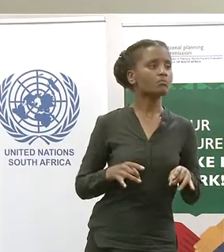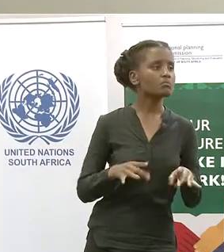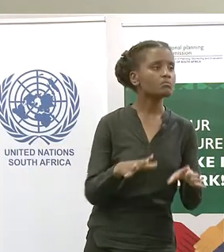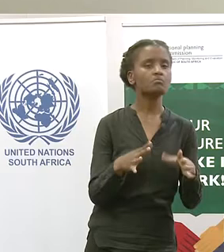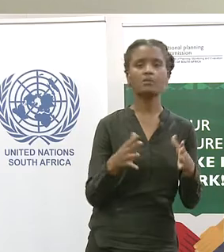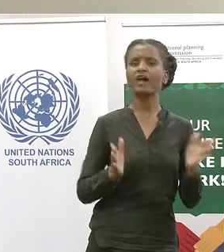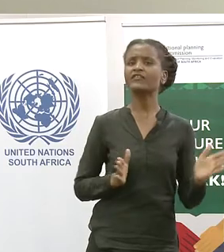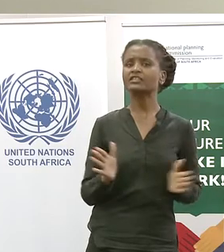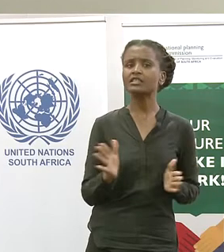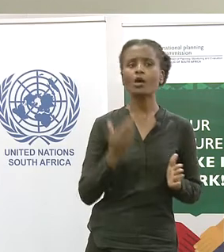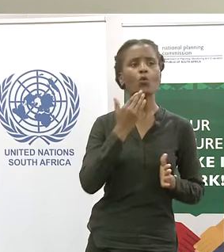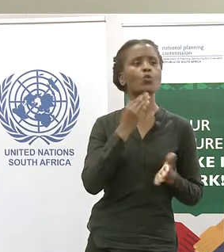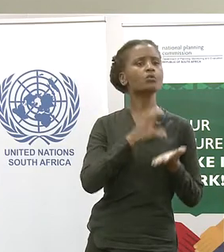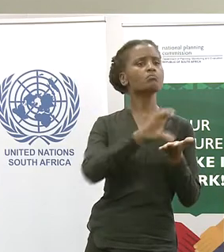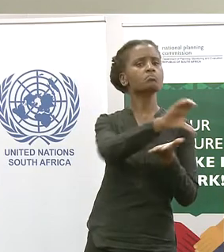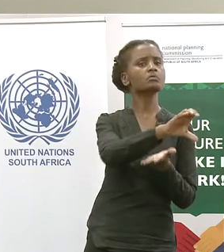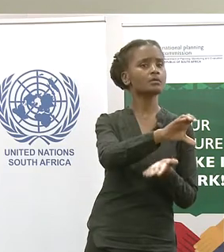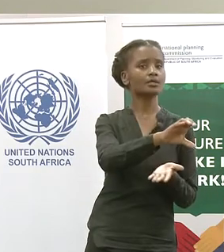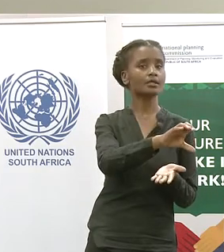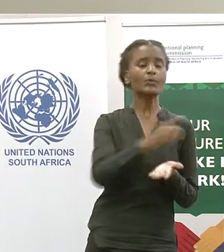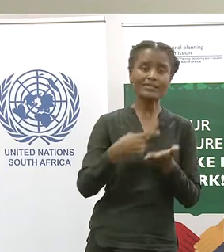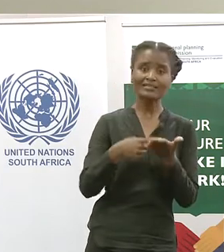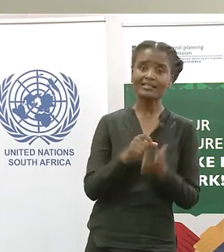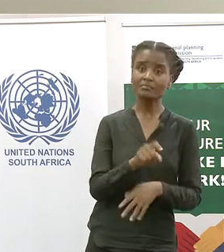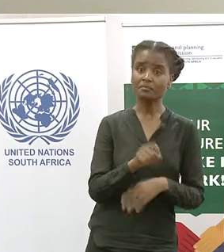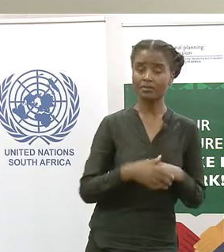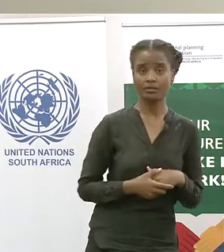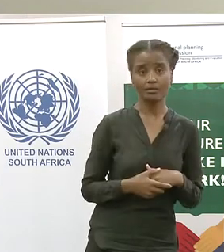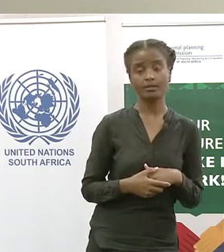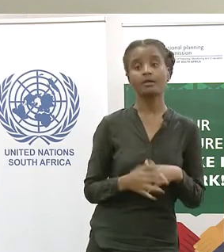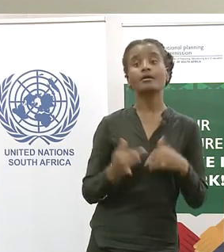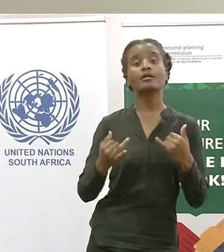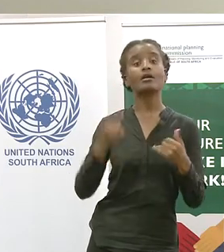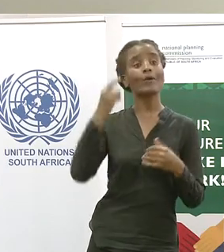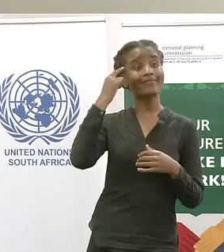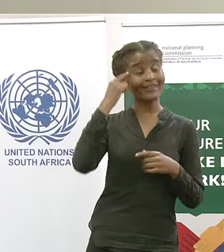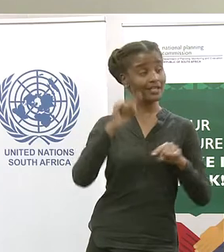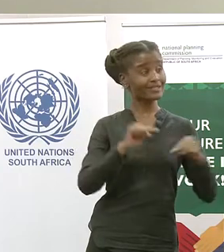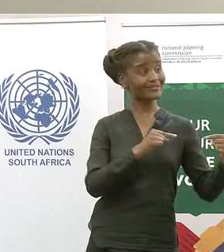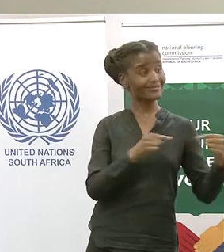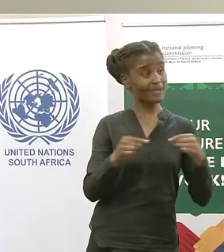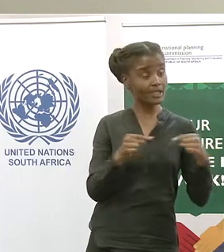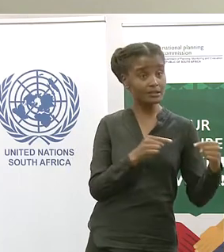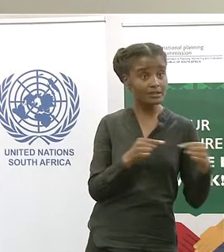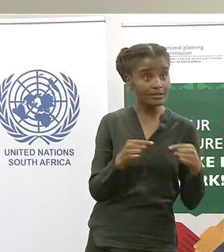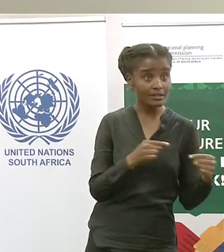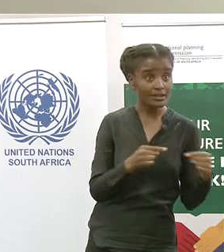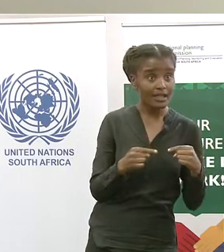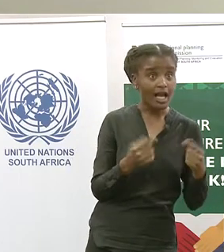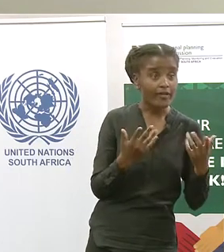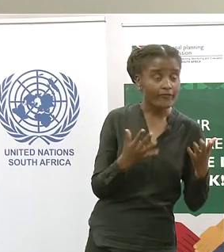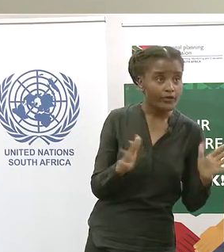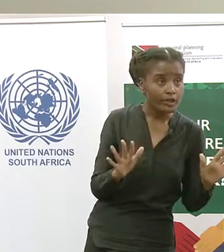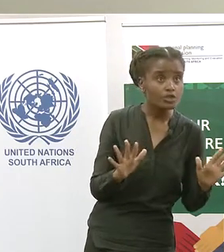So I think that, you know, coming out of these debates, we need to actually, again, be